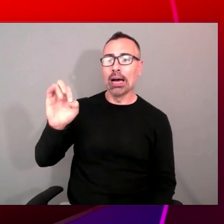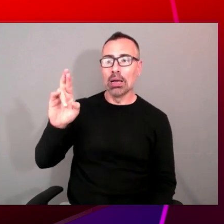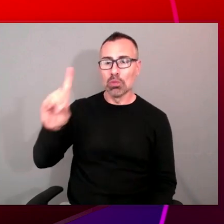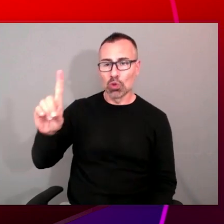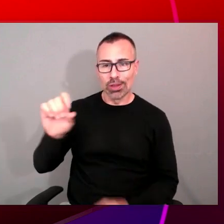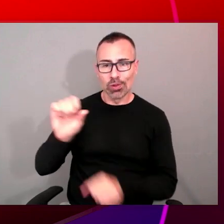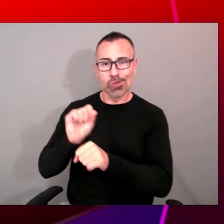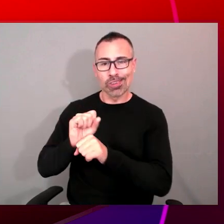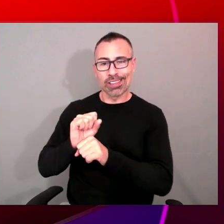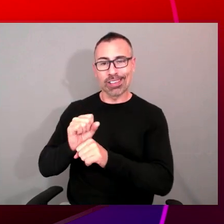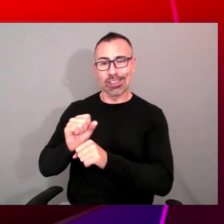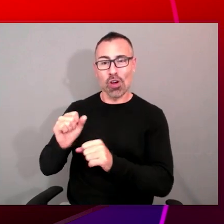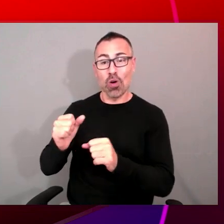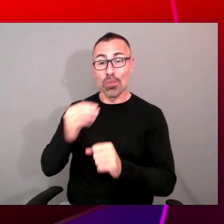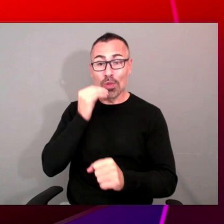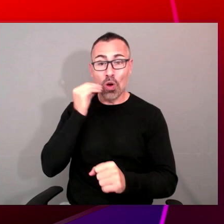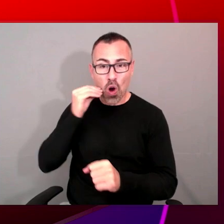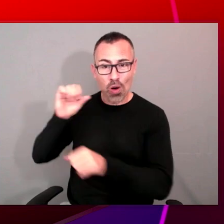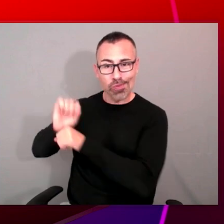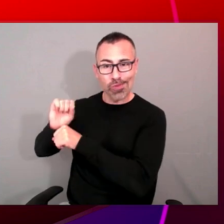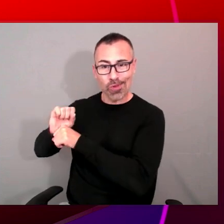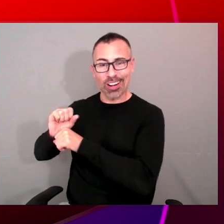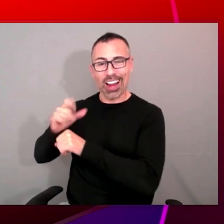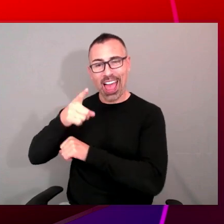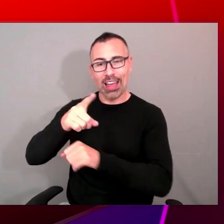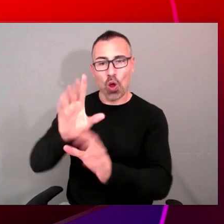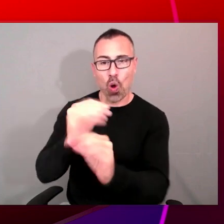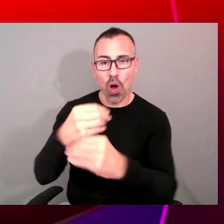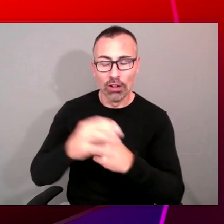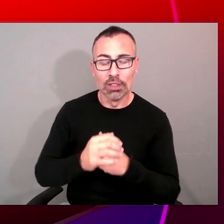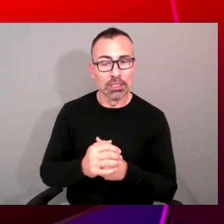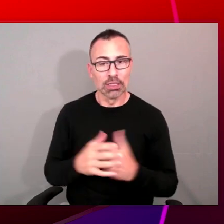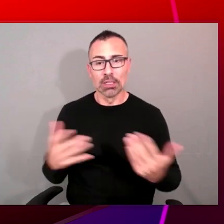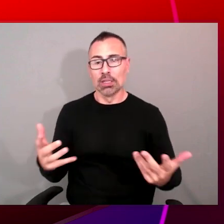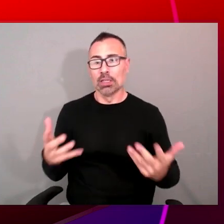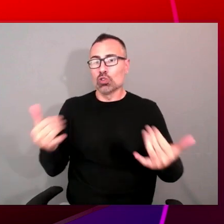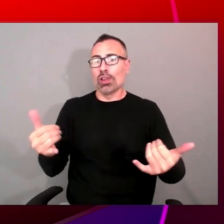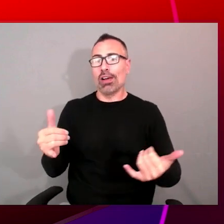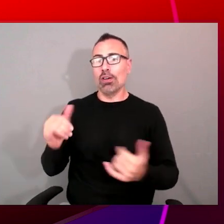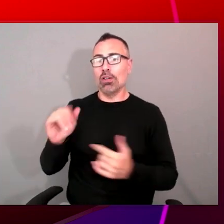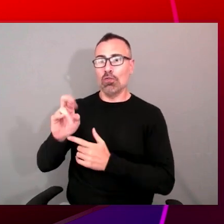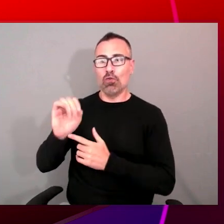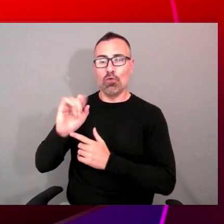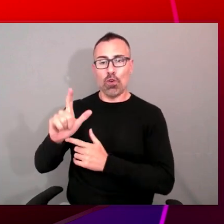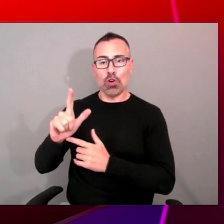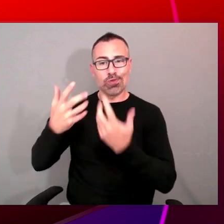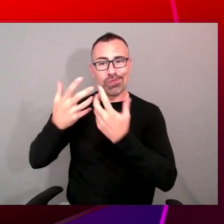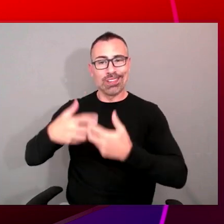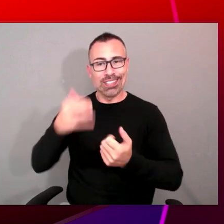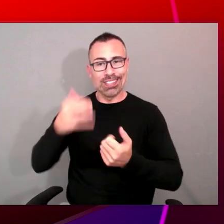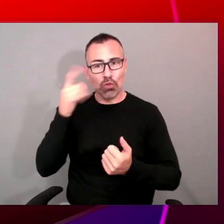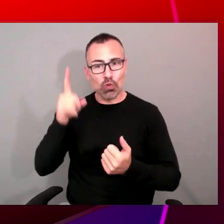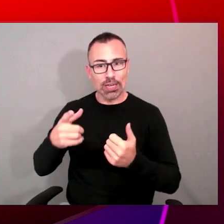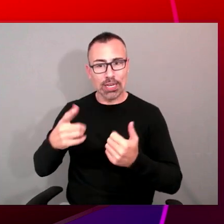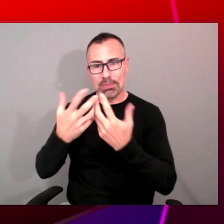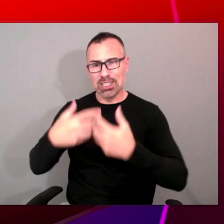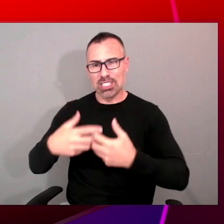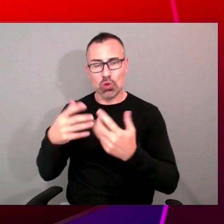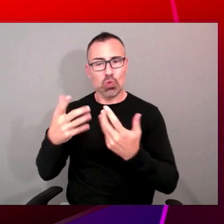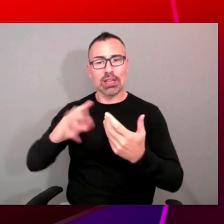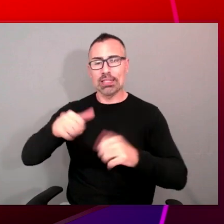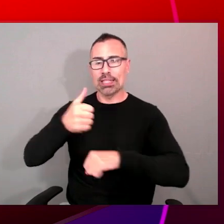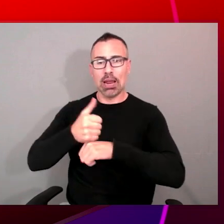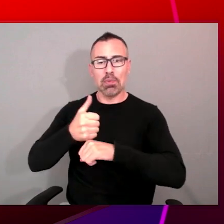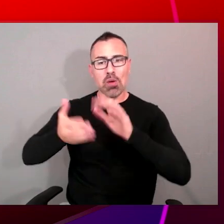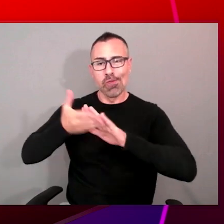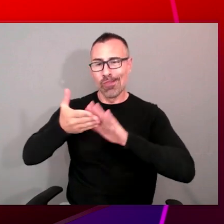as you said, virtual machines. If we need a machine, a powerful machine, we can spin up a processor way more powerful